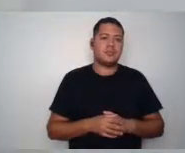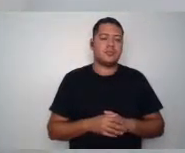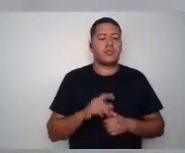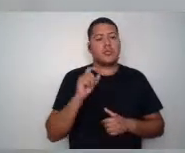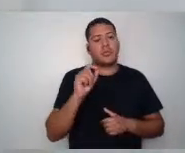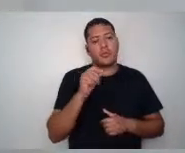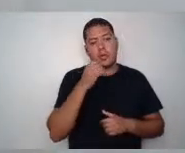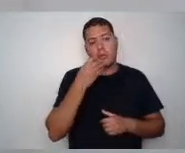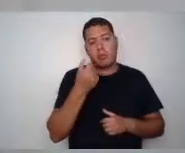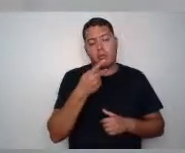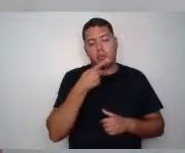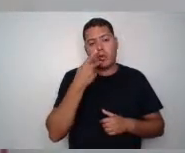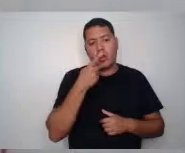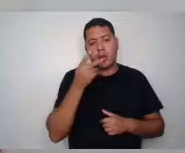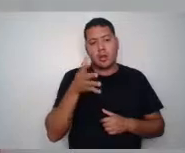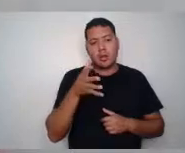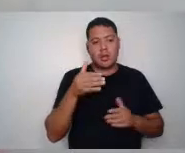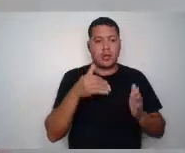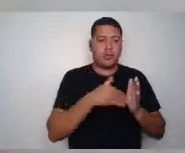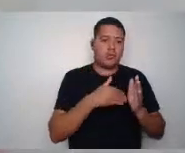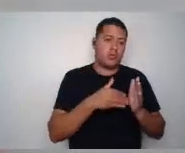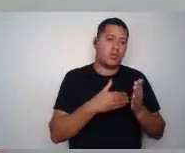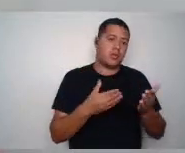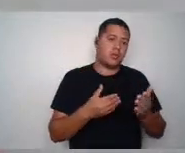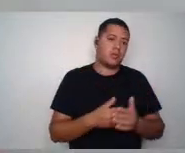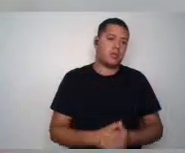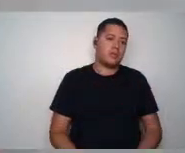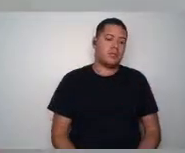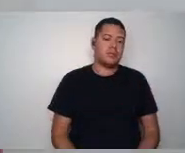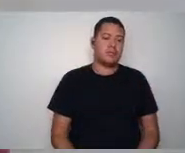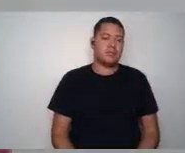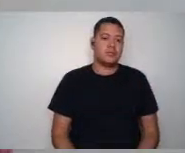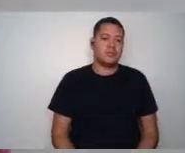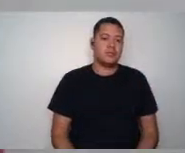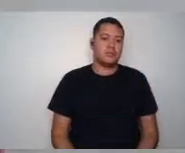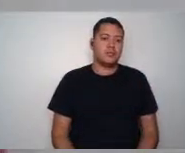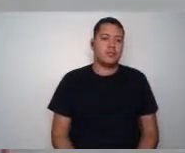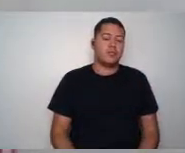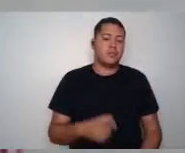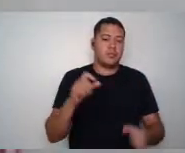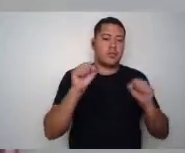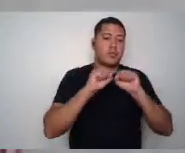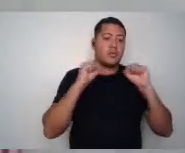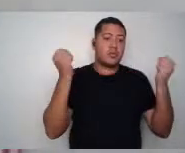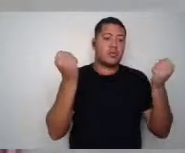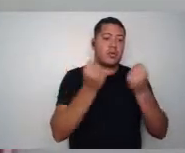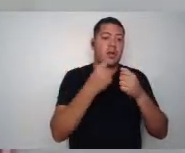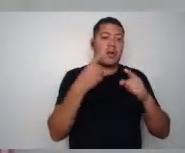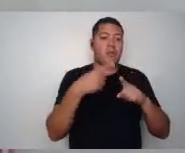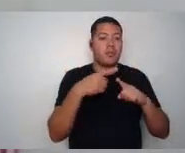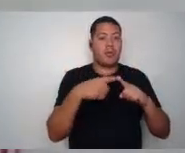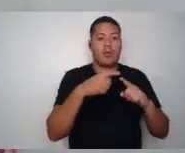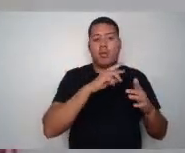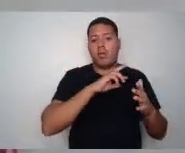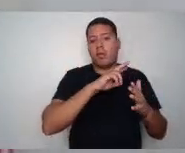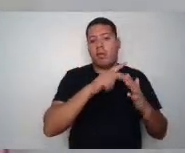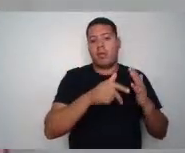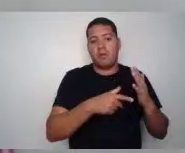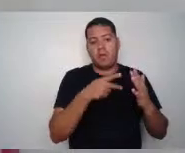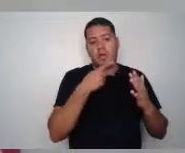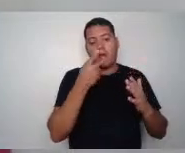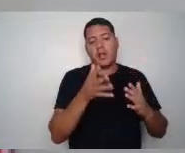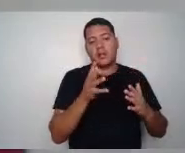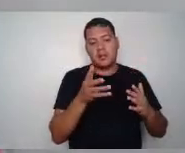The interesting aspect to say, to present almost at the end of the